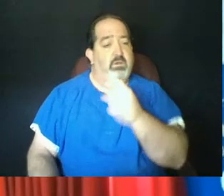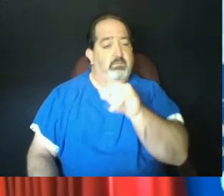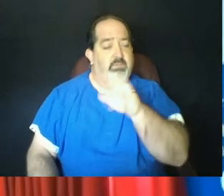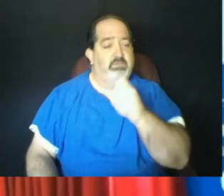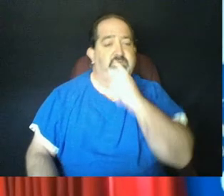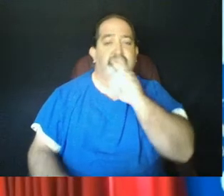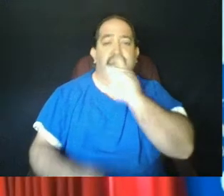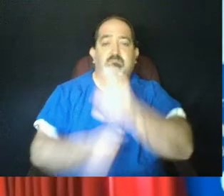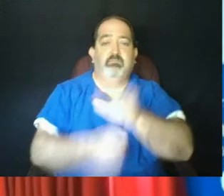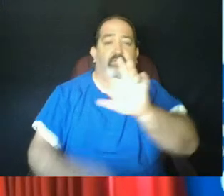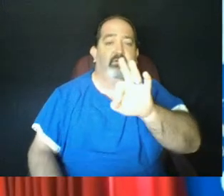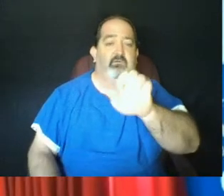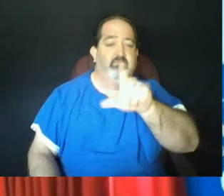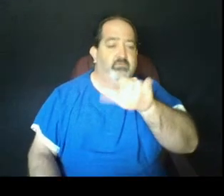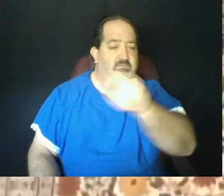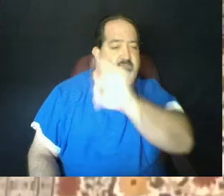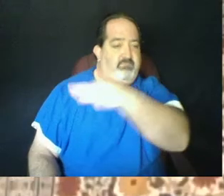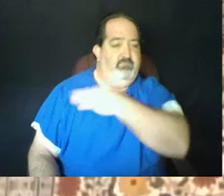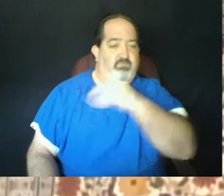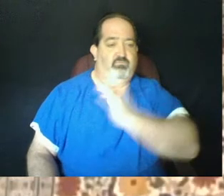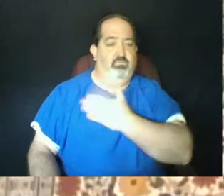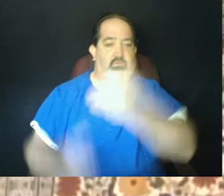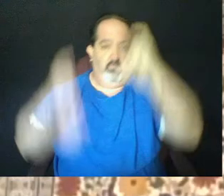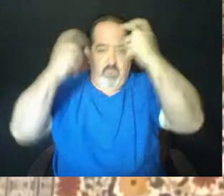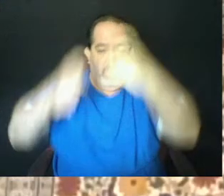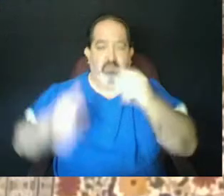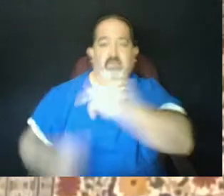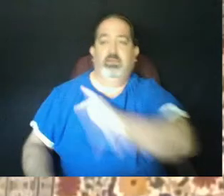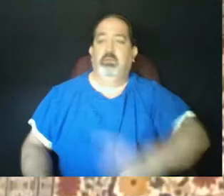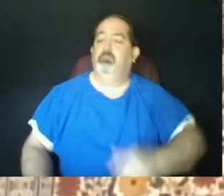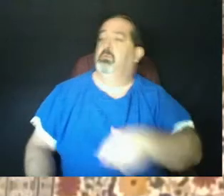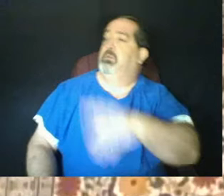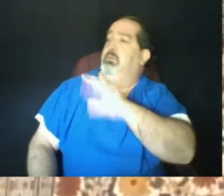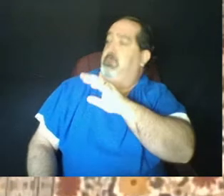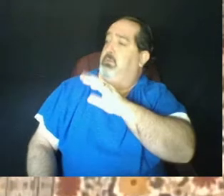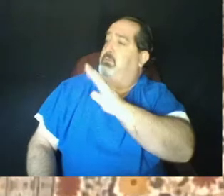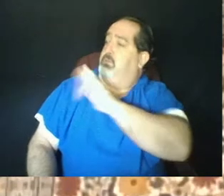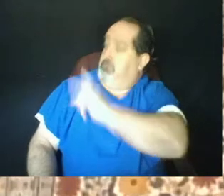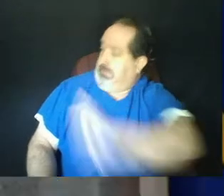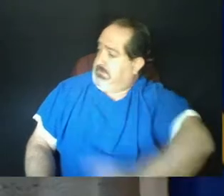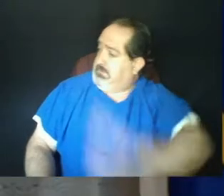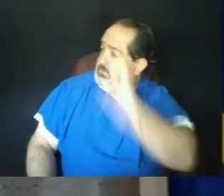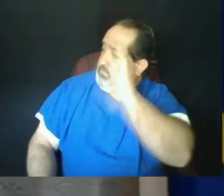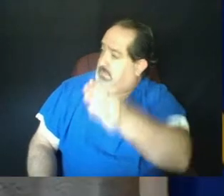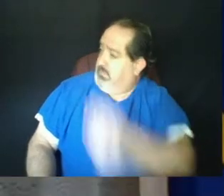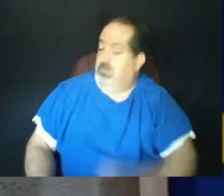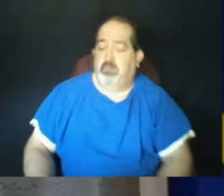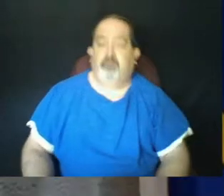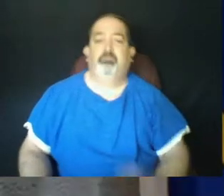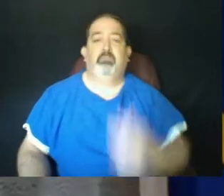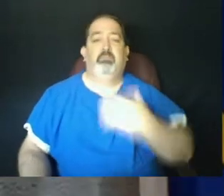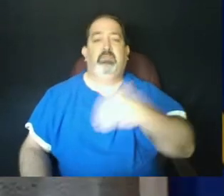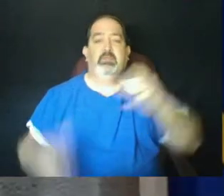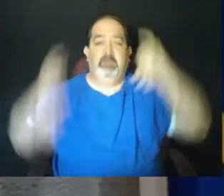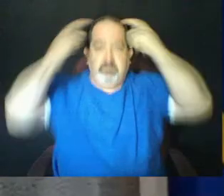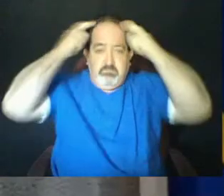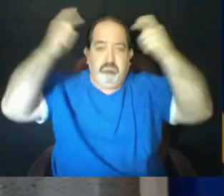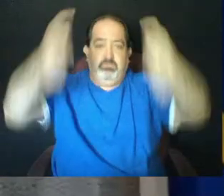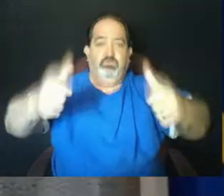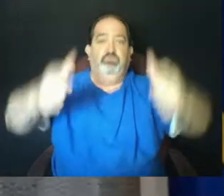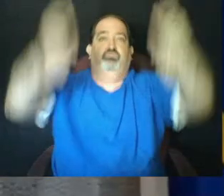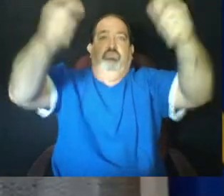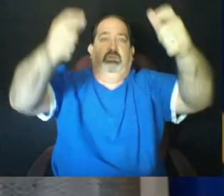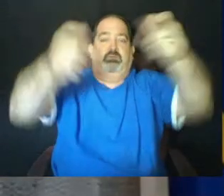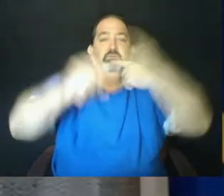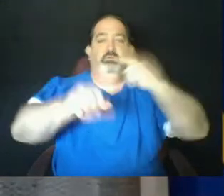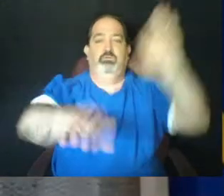crown and kingdom? Your Majesty, I will. Please raise your circlet as an implement on